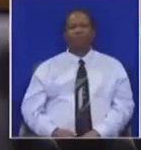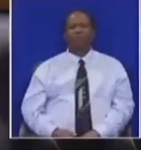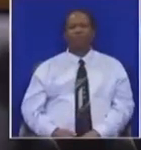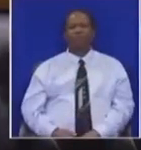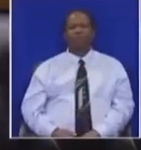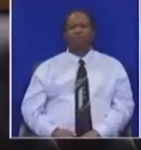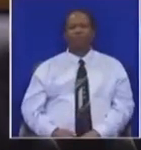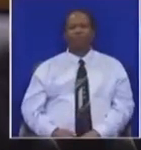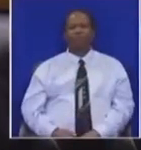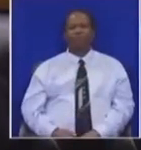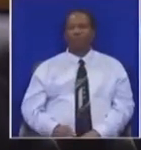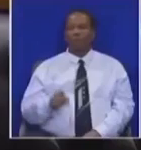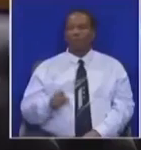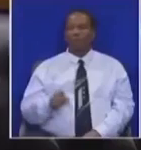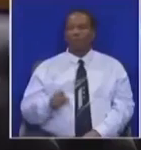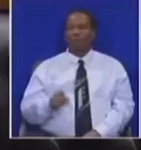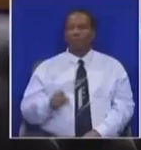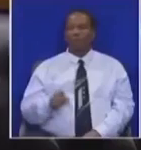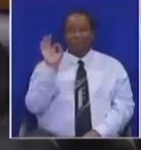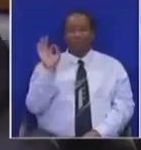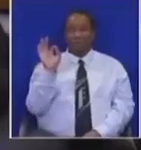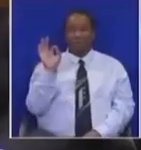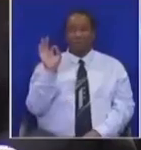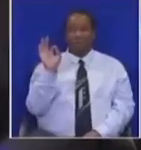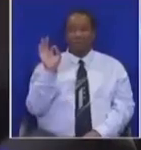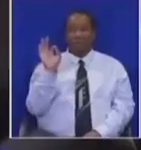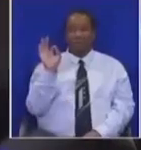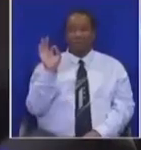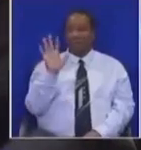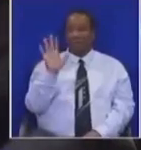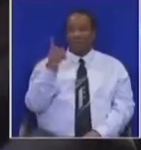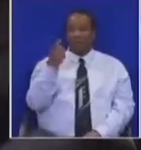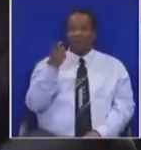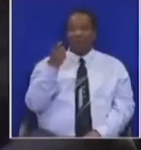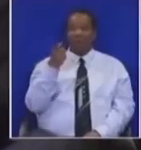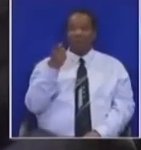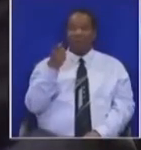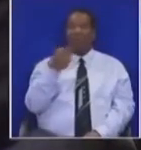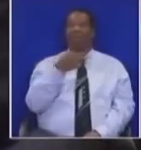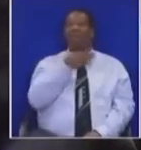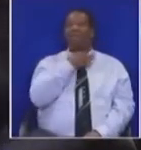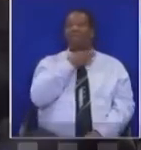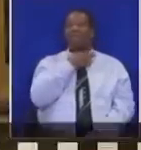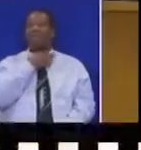Usungizwile. Asiphume engilandelesi engisikhuluma, siphuma kaZulu. Umagebo lengumshaya. Ngiyabonga.